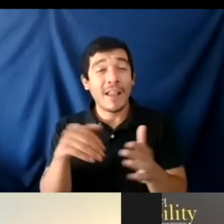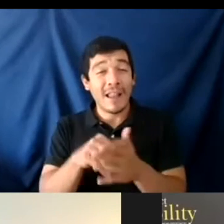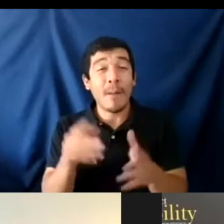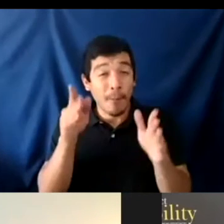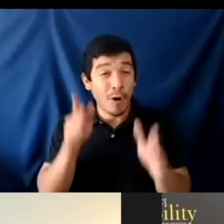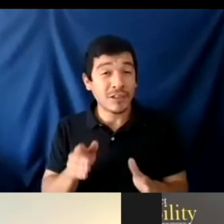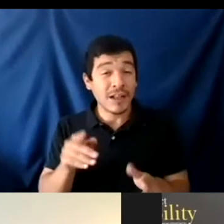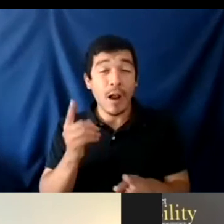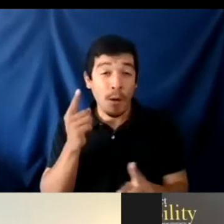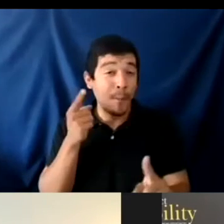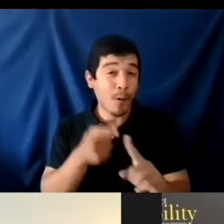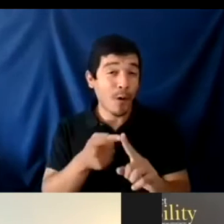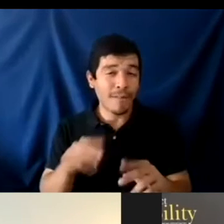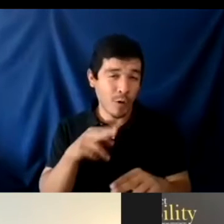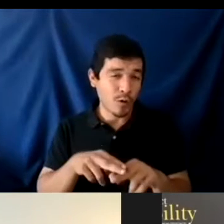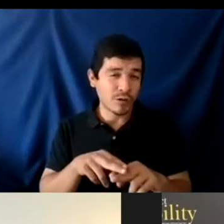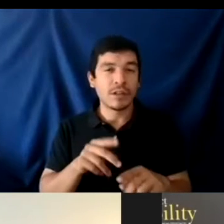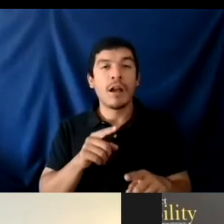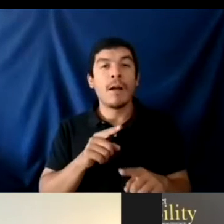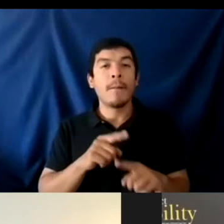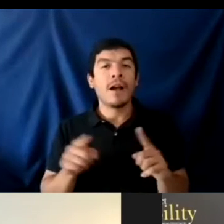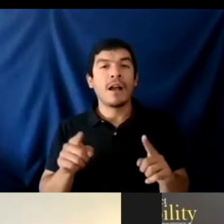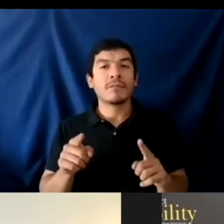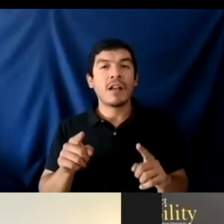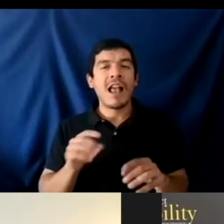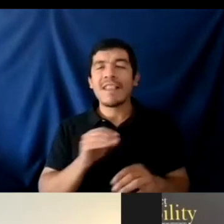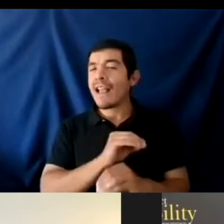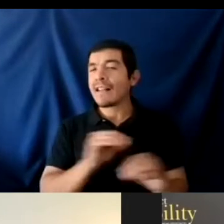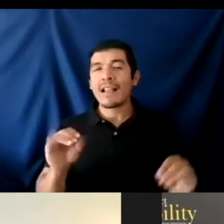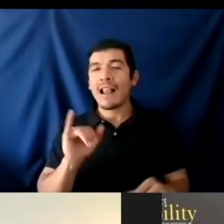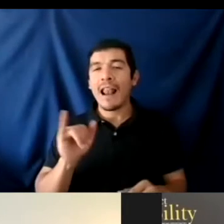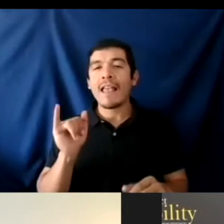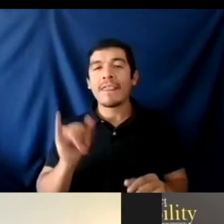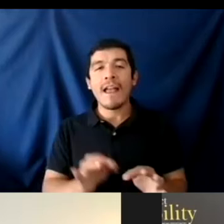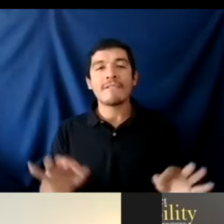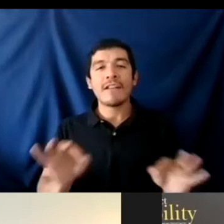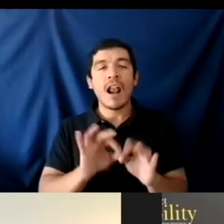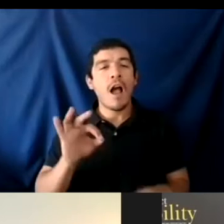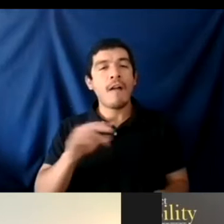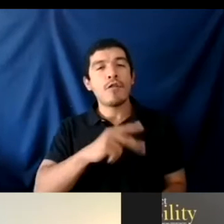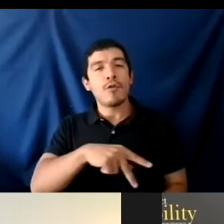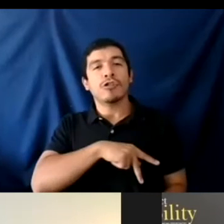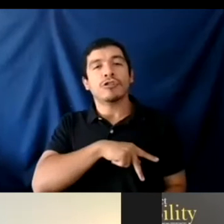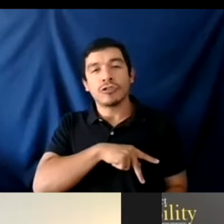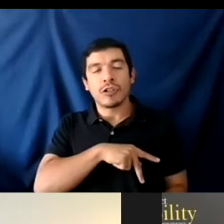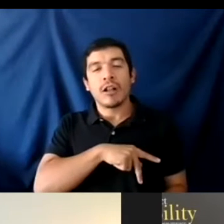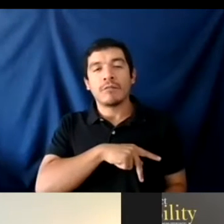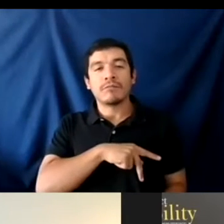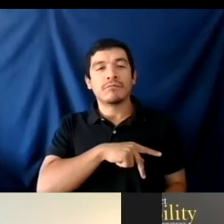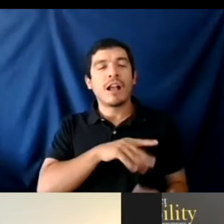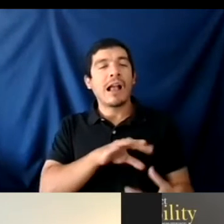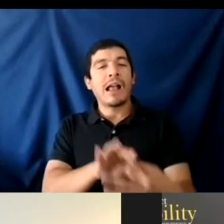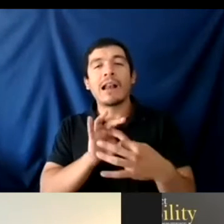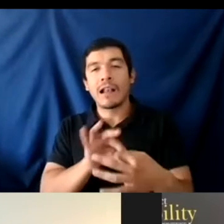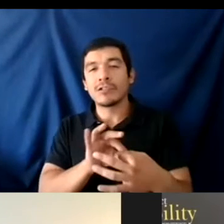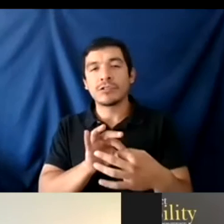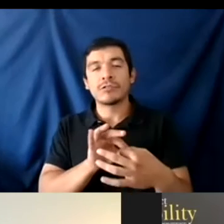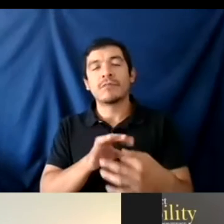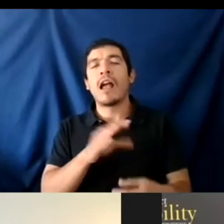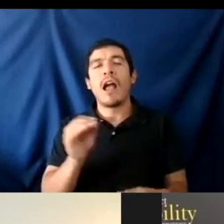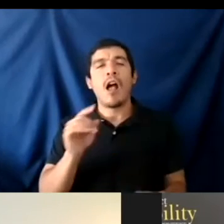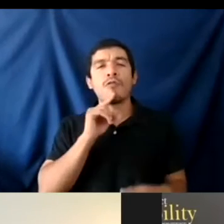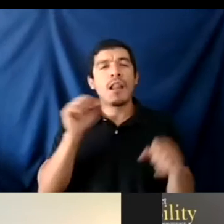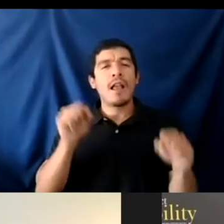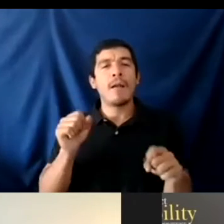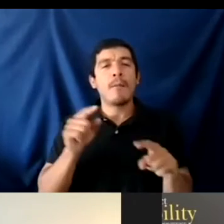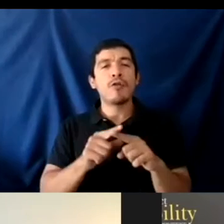point, because the thing is, there is nothing quite like the value of personal connection and being able to